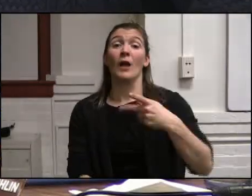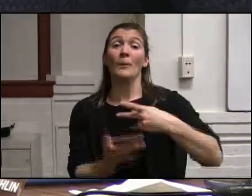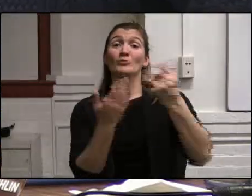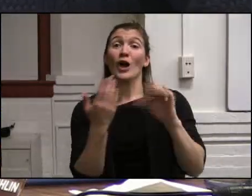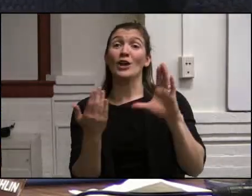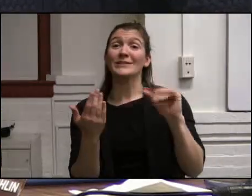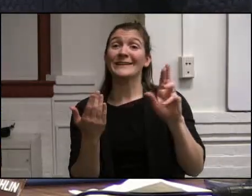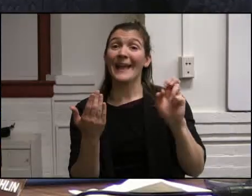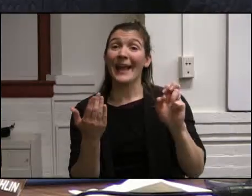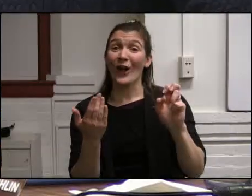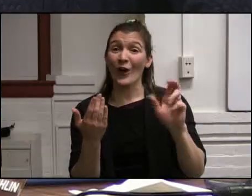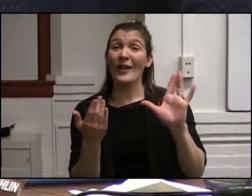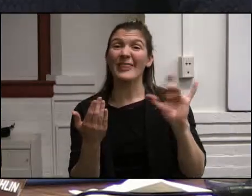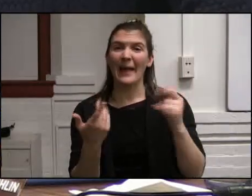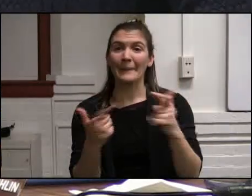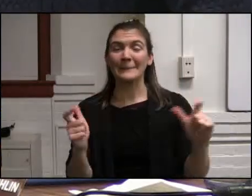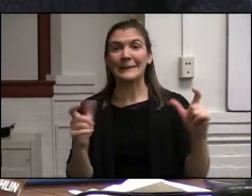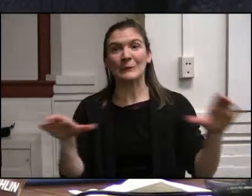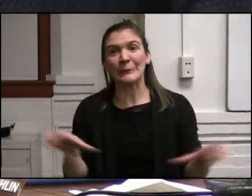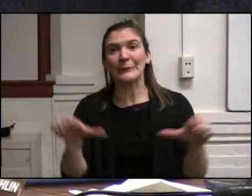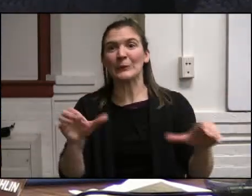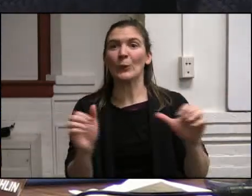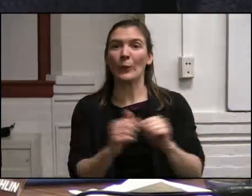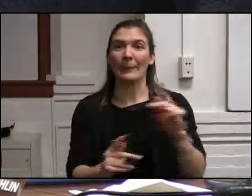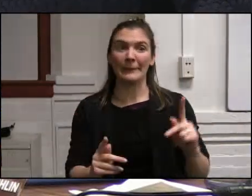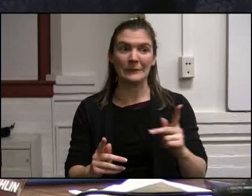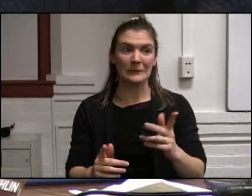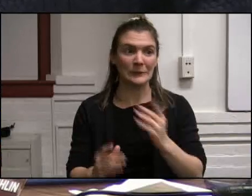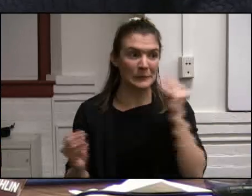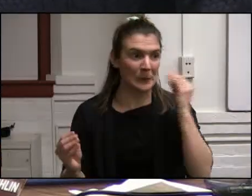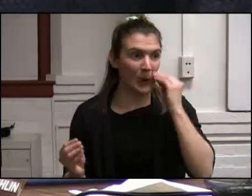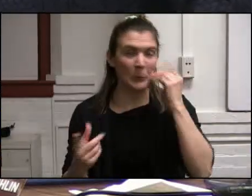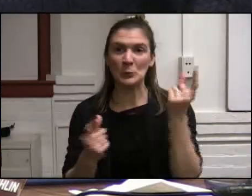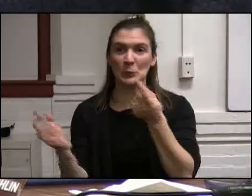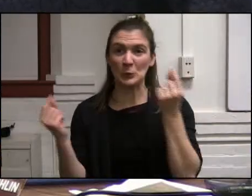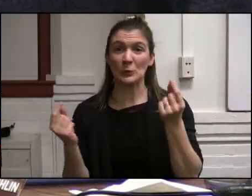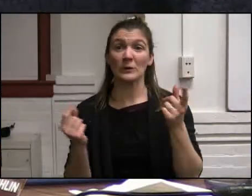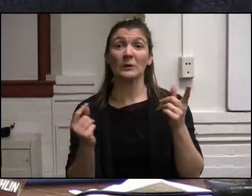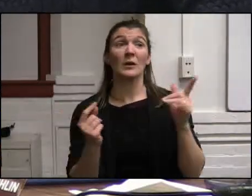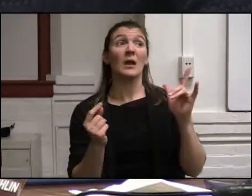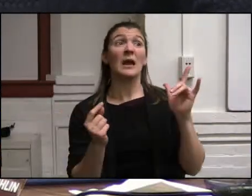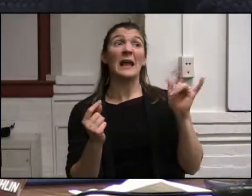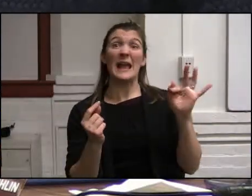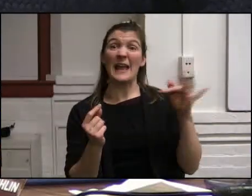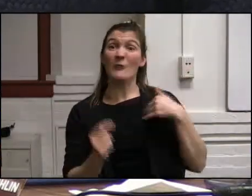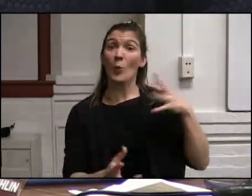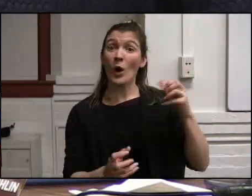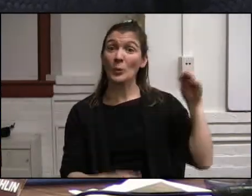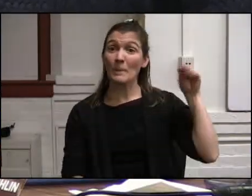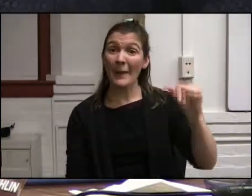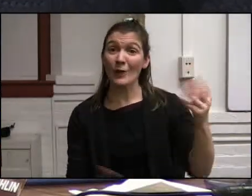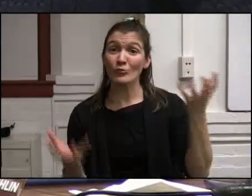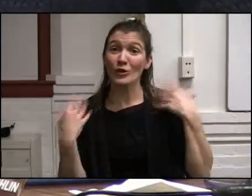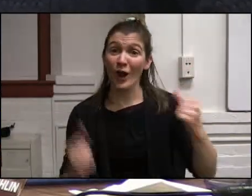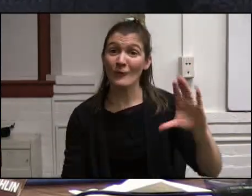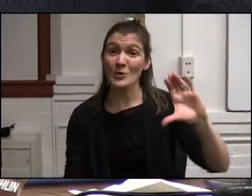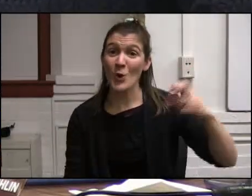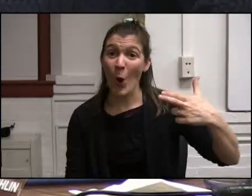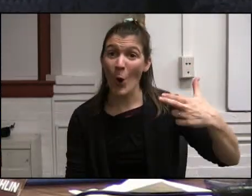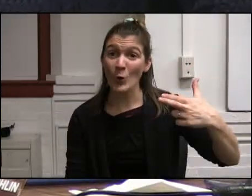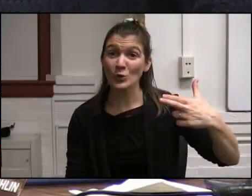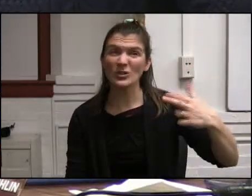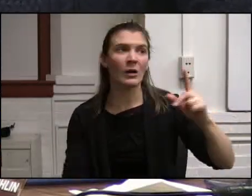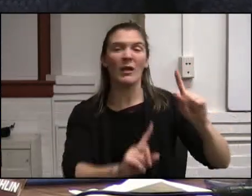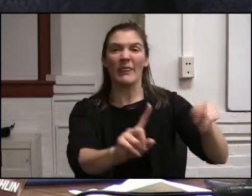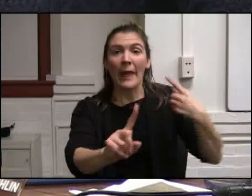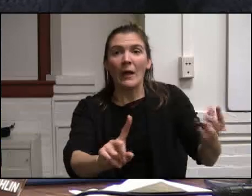you asked particularly what if the pay for recovery coaches was, first of all, recovery coaches